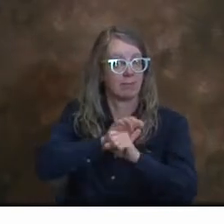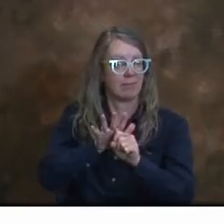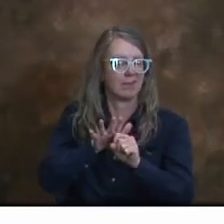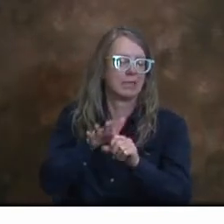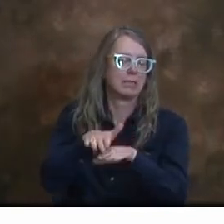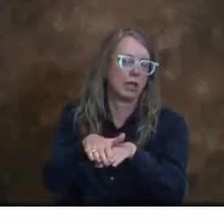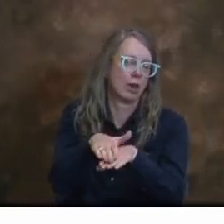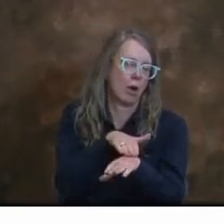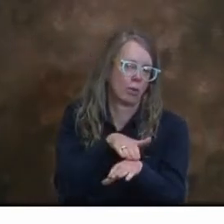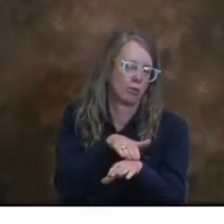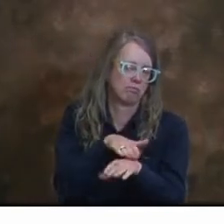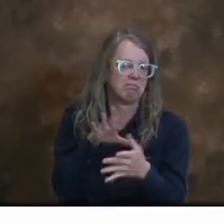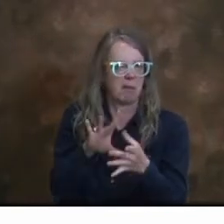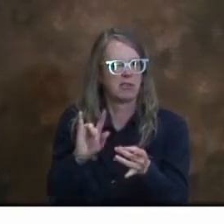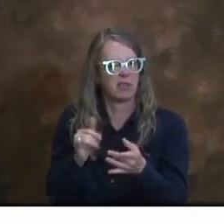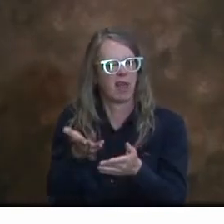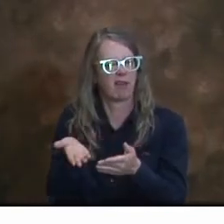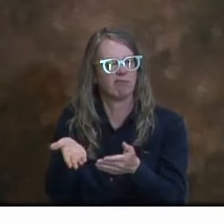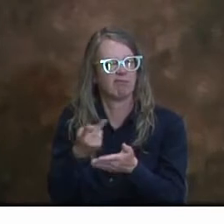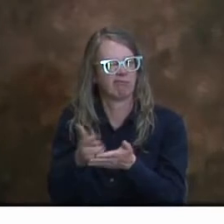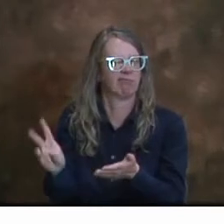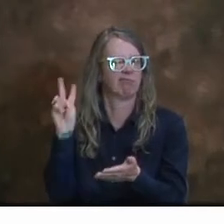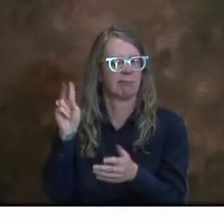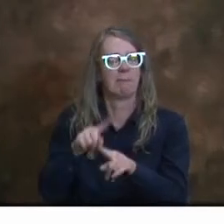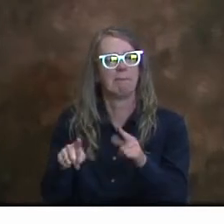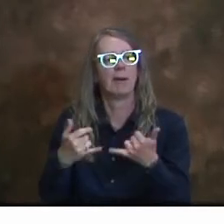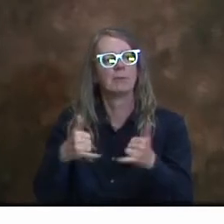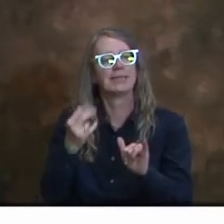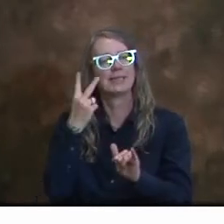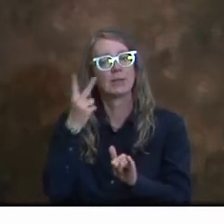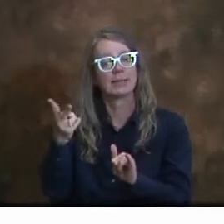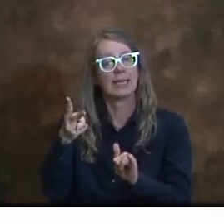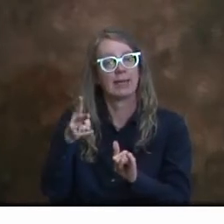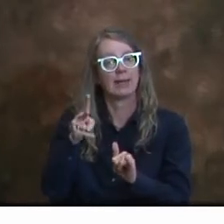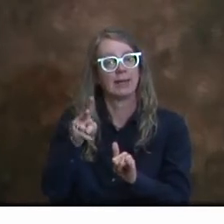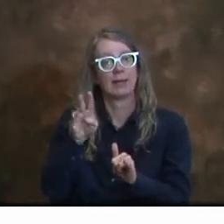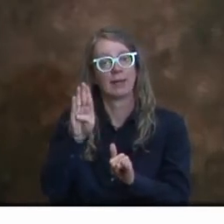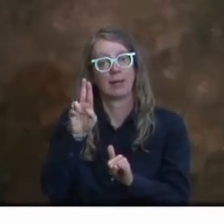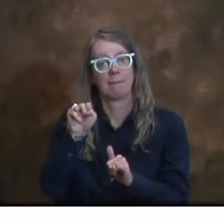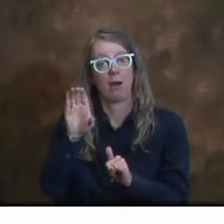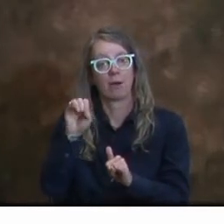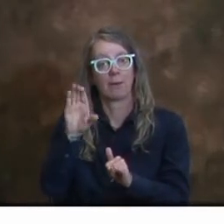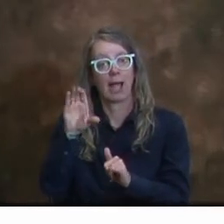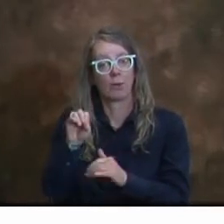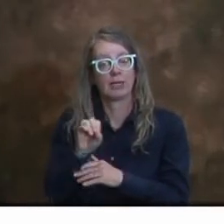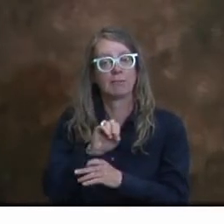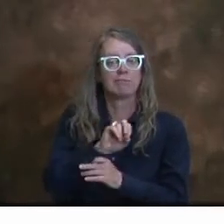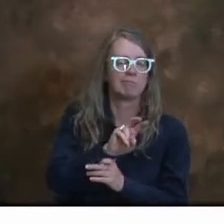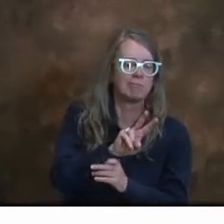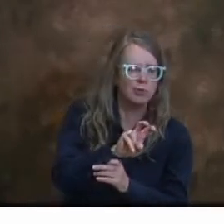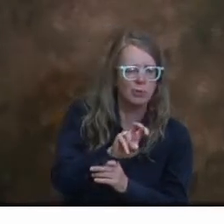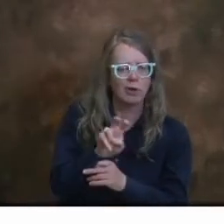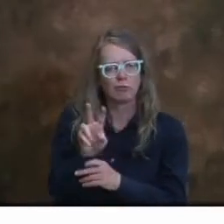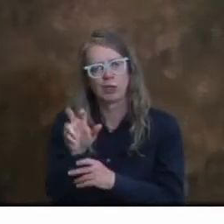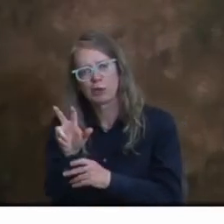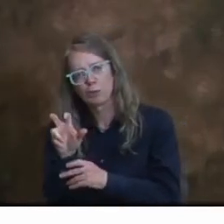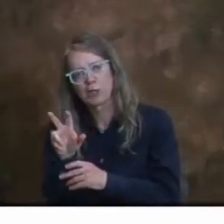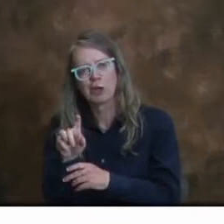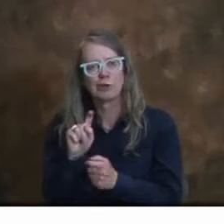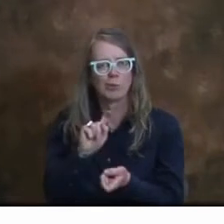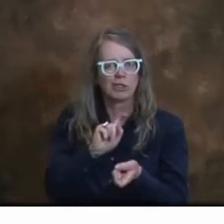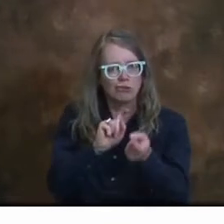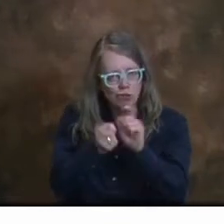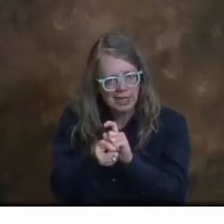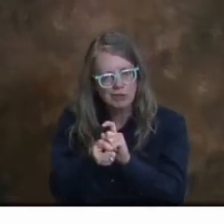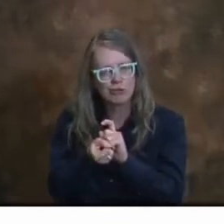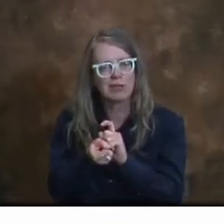do continue to see countywide 200 to 300 net change in doses administered each week for the